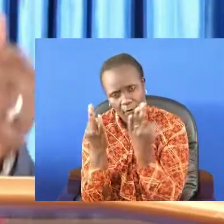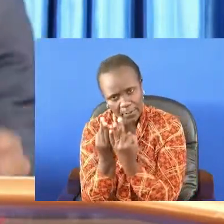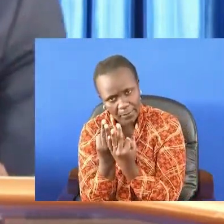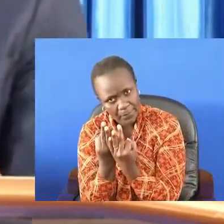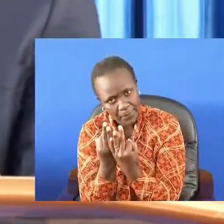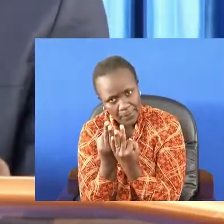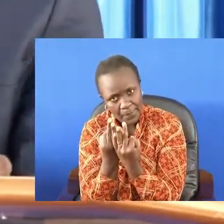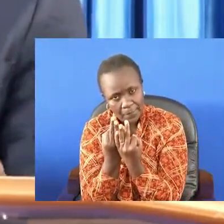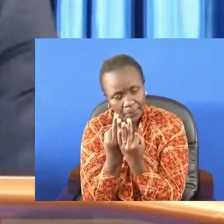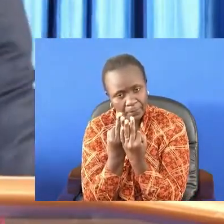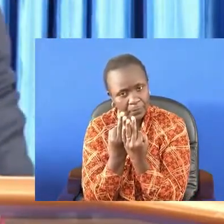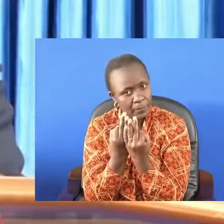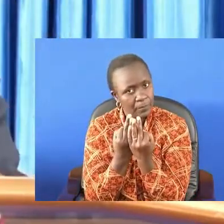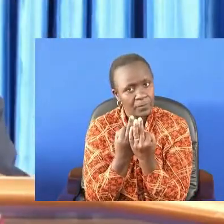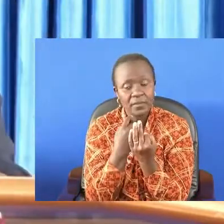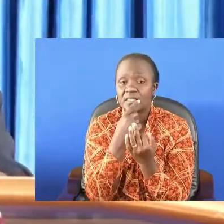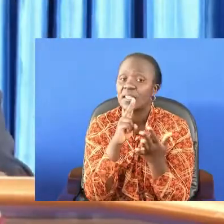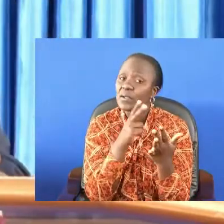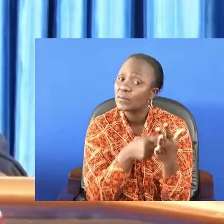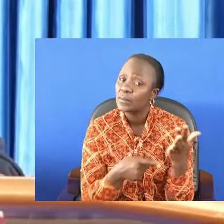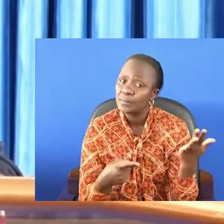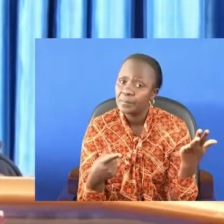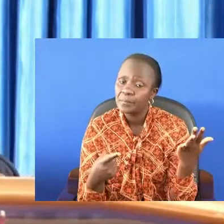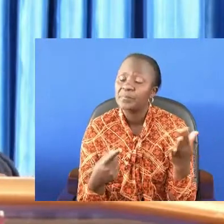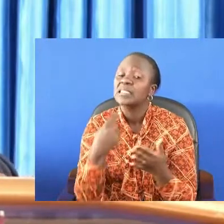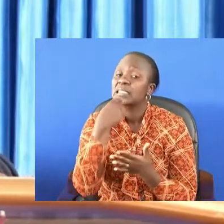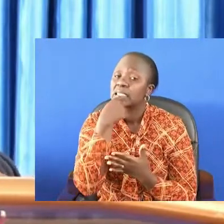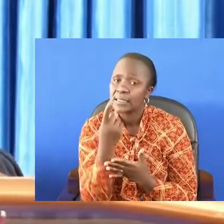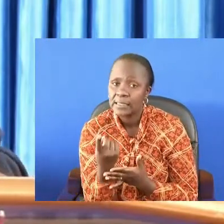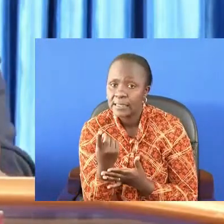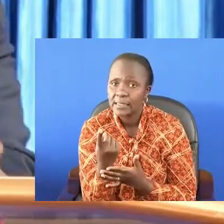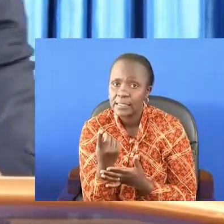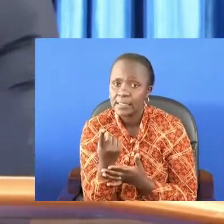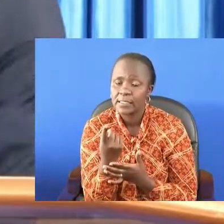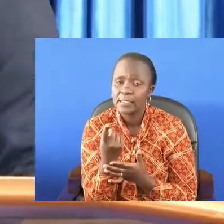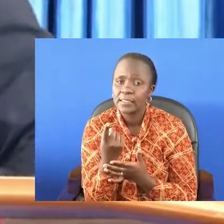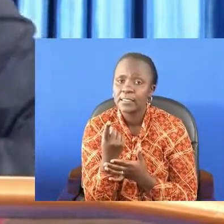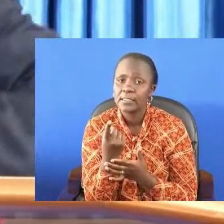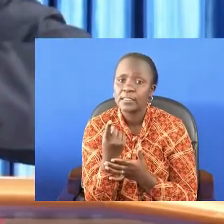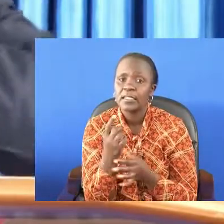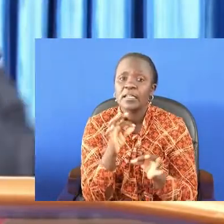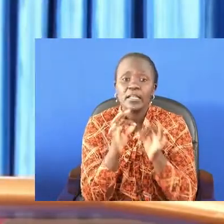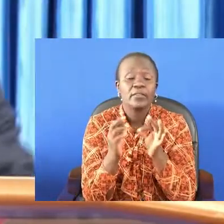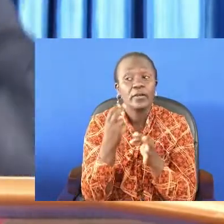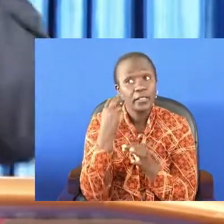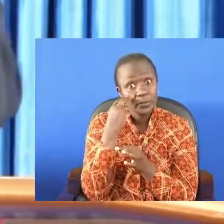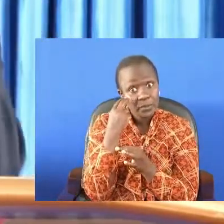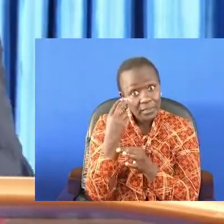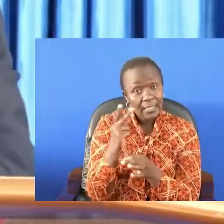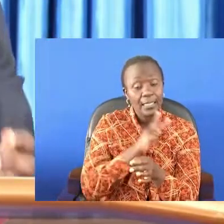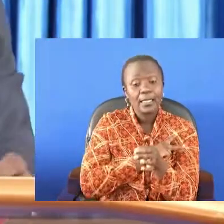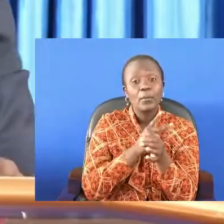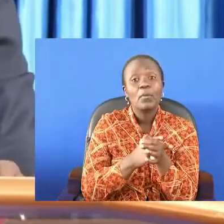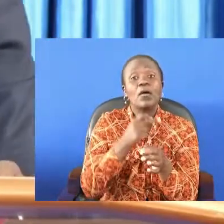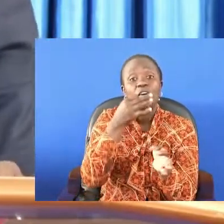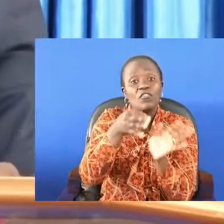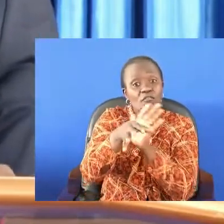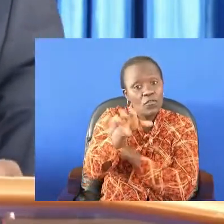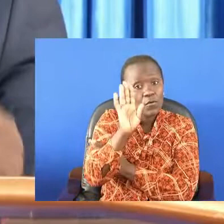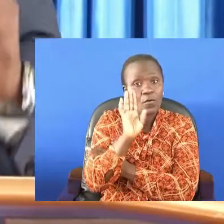are we saying this particular moment? We are saying that if you want to see the power of